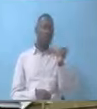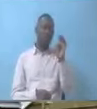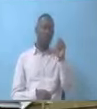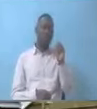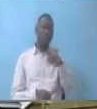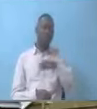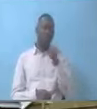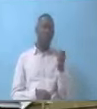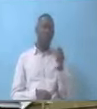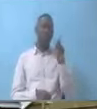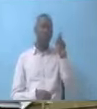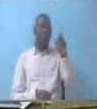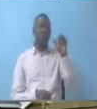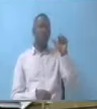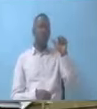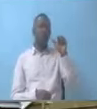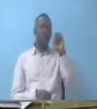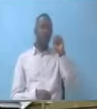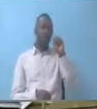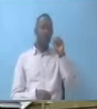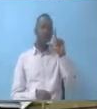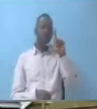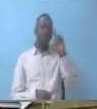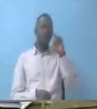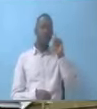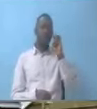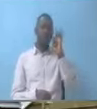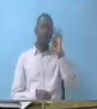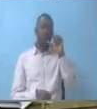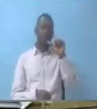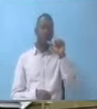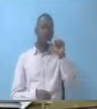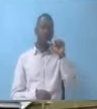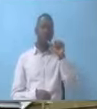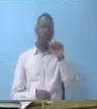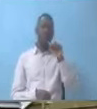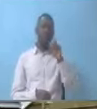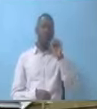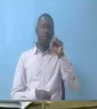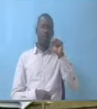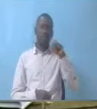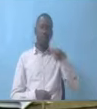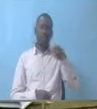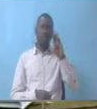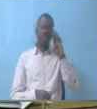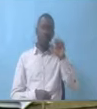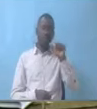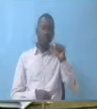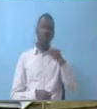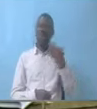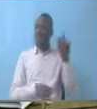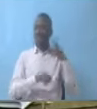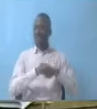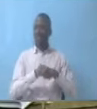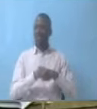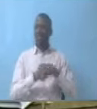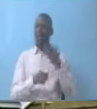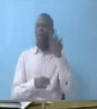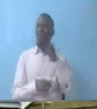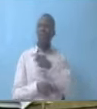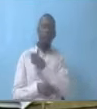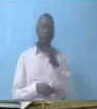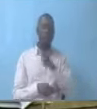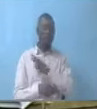period that was relevant to the decree was a time when they were not ministers. Mm-hmm. Okay. And so I remember